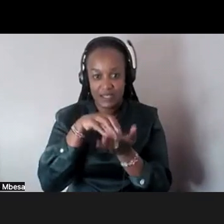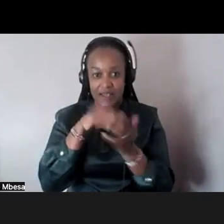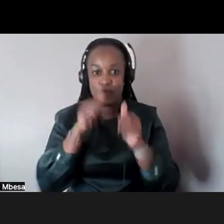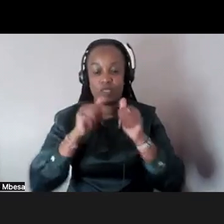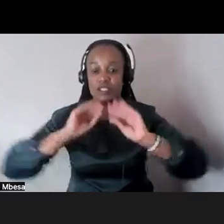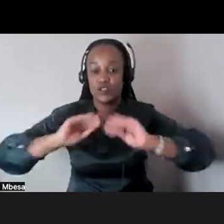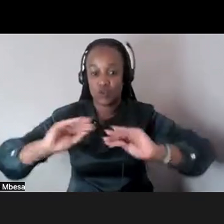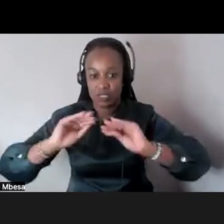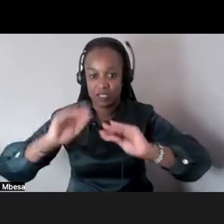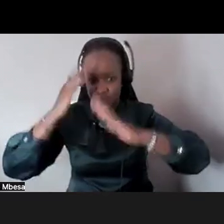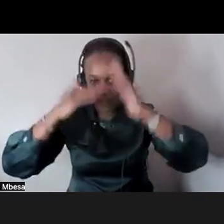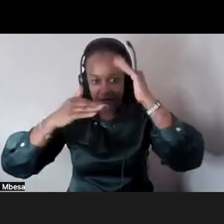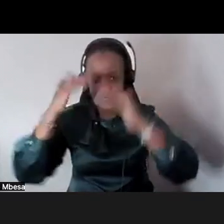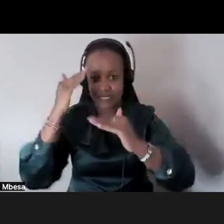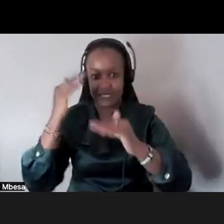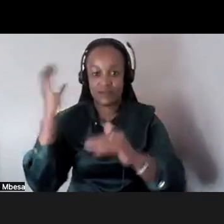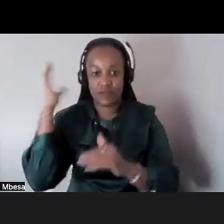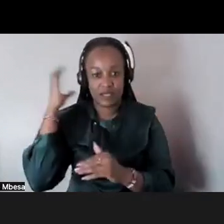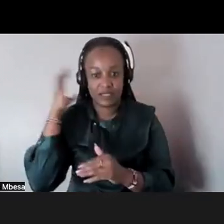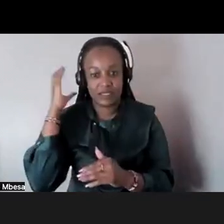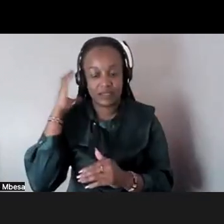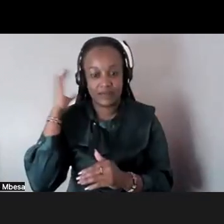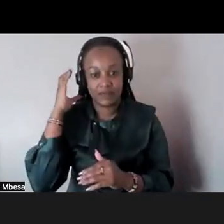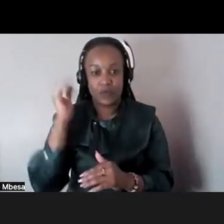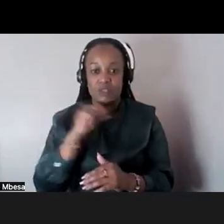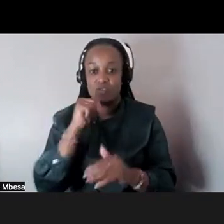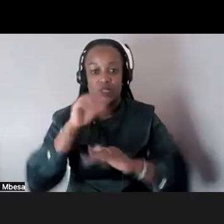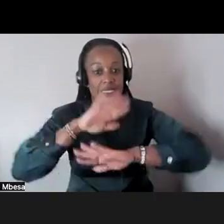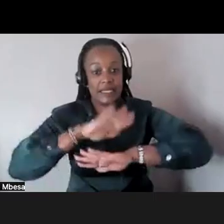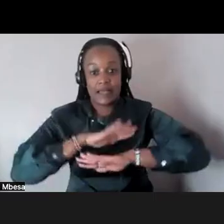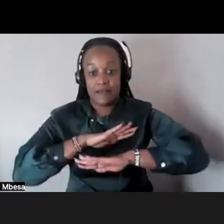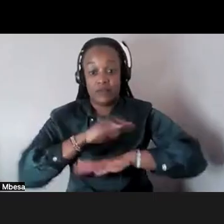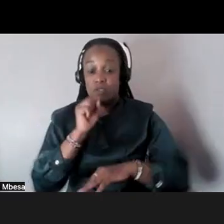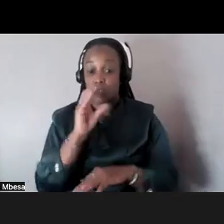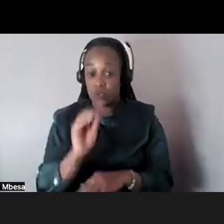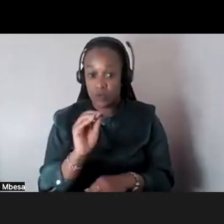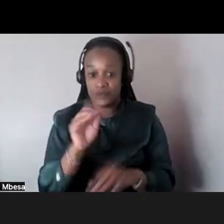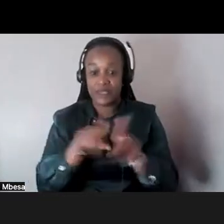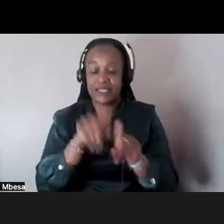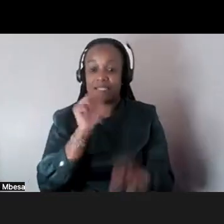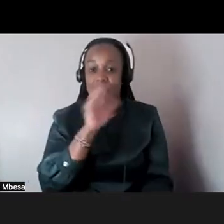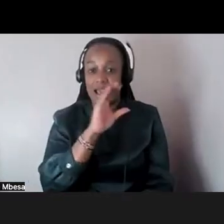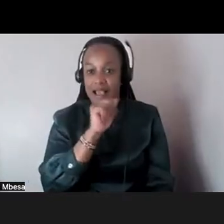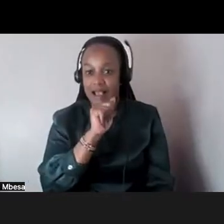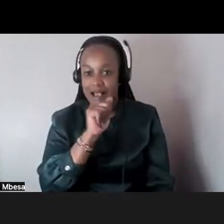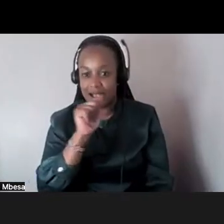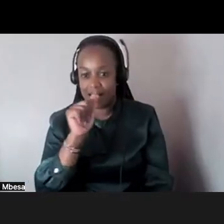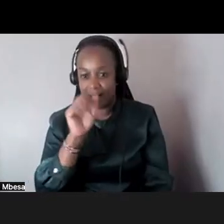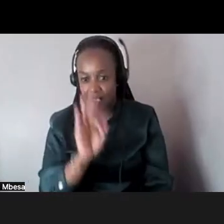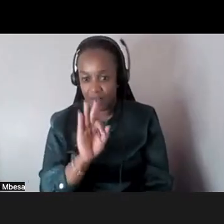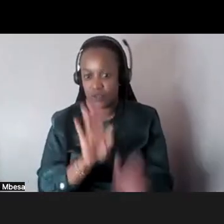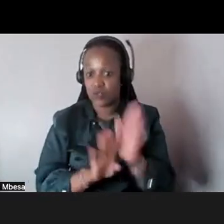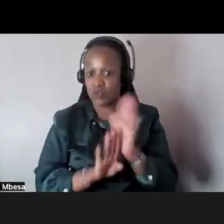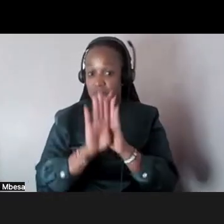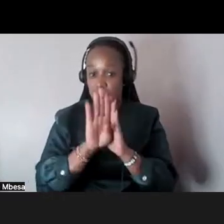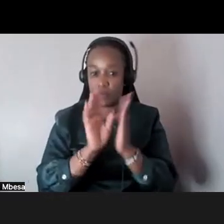and colleges was actually not enough. So as ACAF, one of the things that we undertook is to develop a curriculum